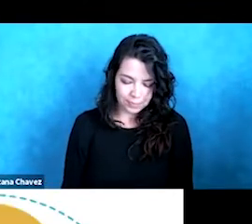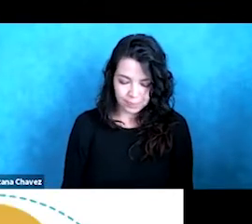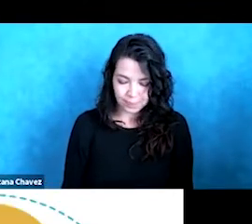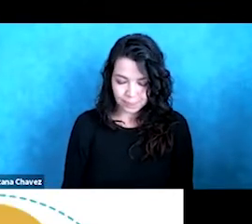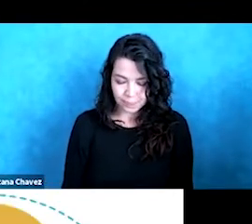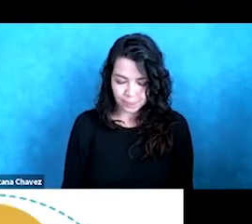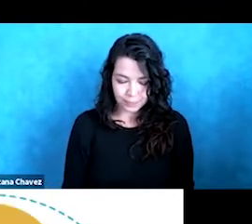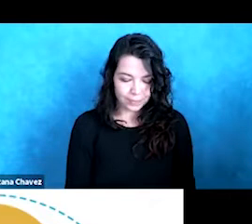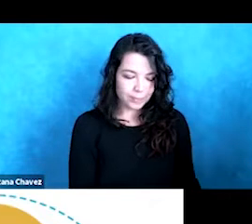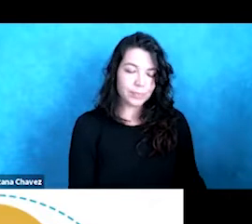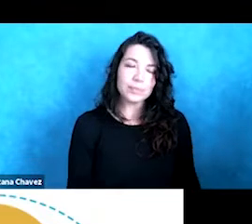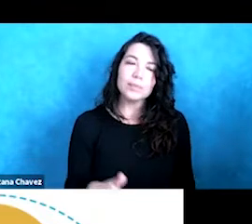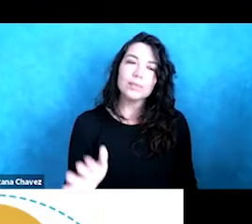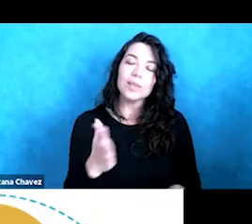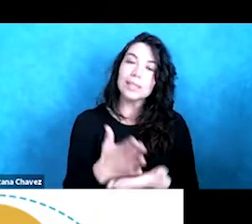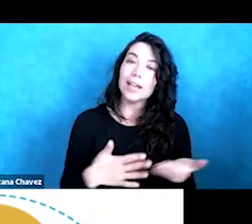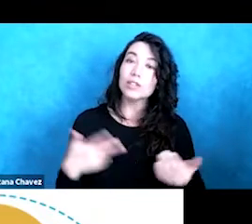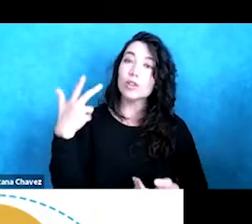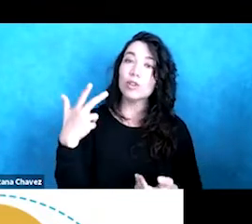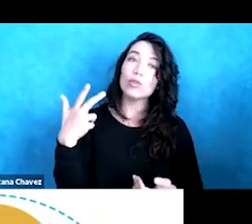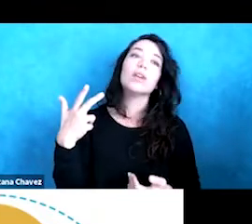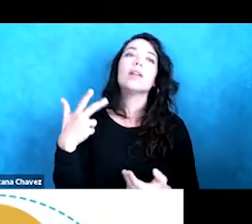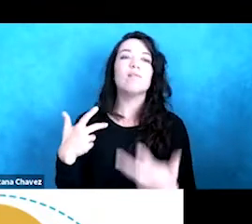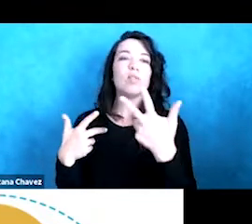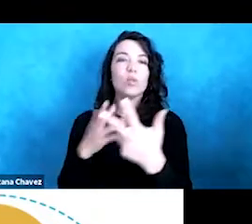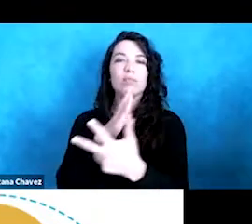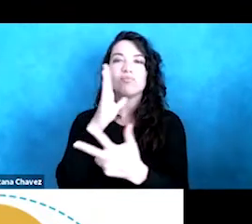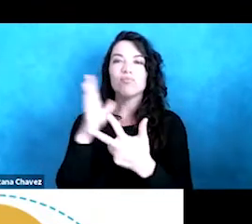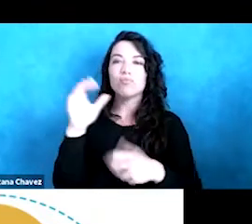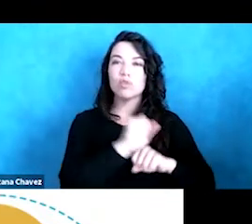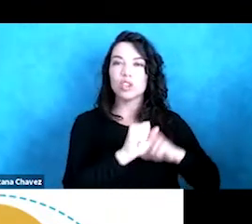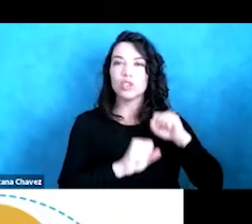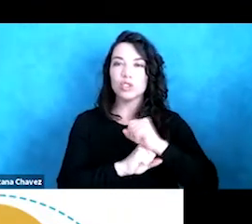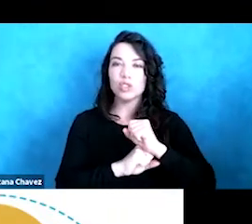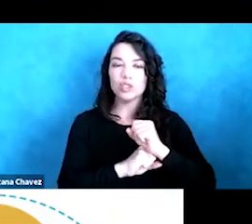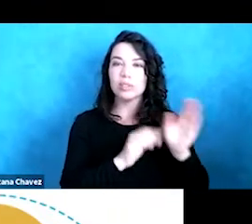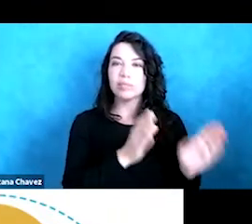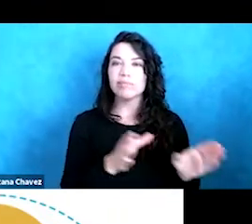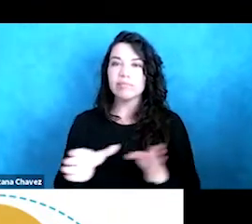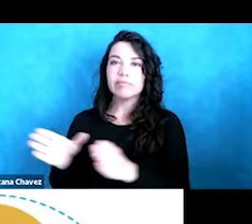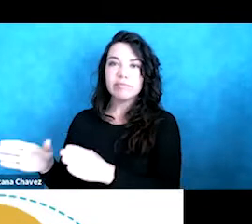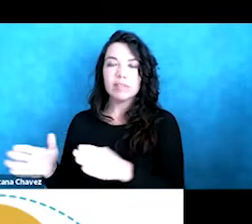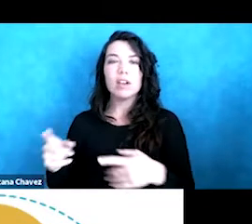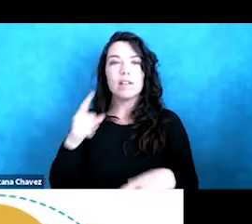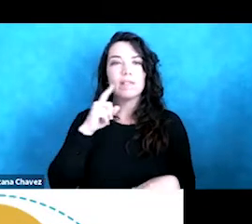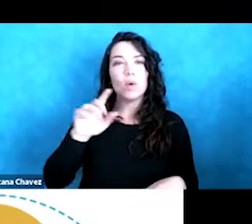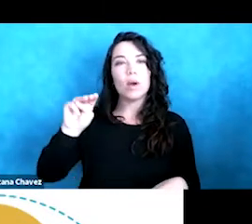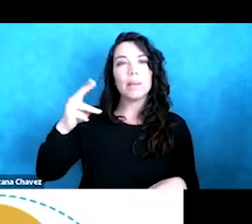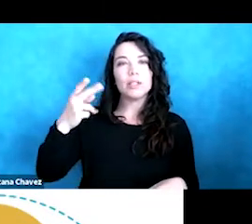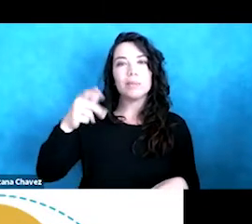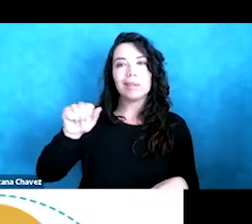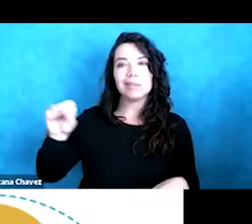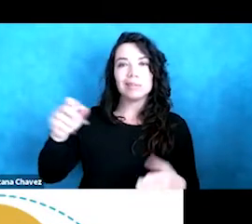Section 3 of the toolkit looks at 3 frameworks that support MHPSS programming. The first one is